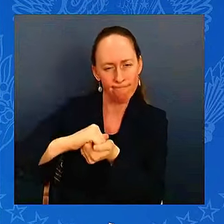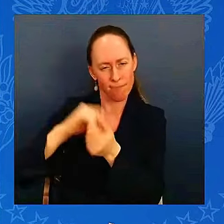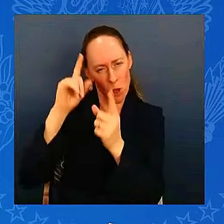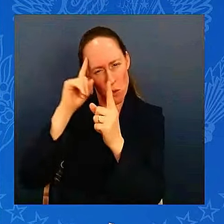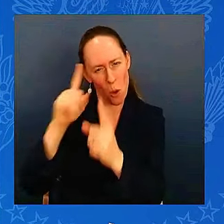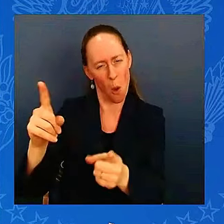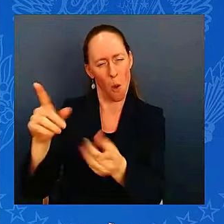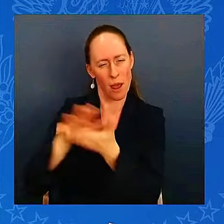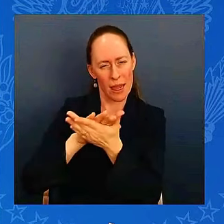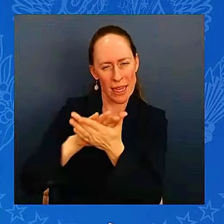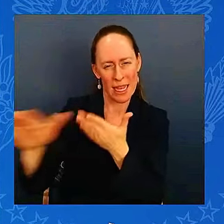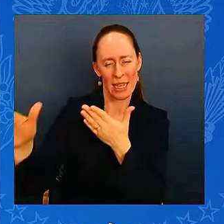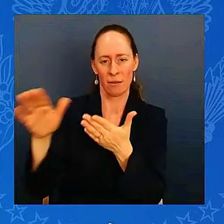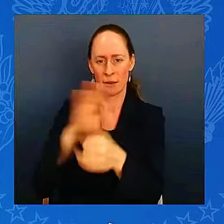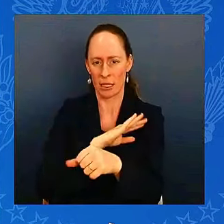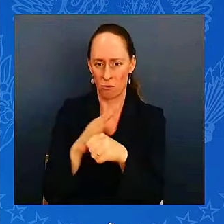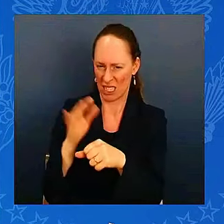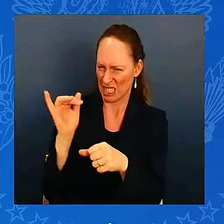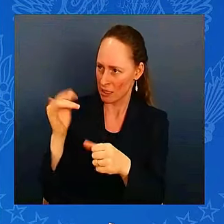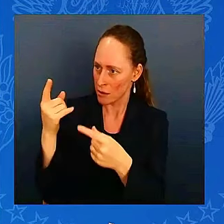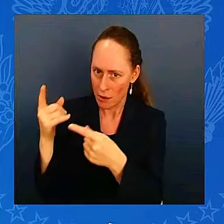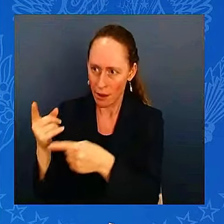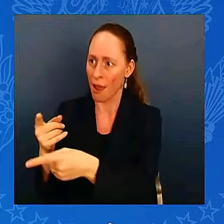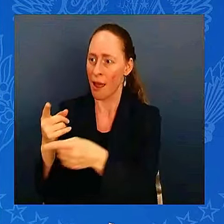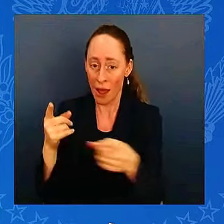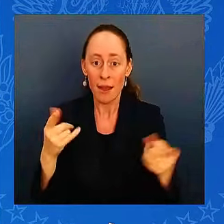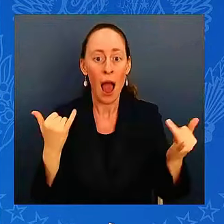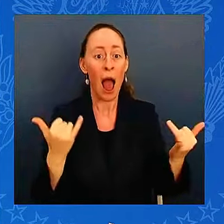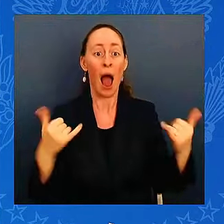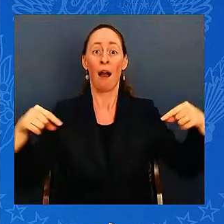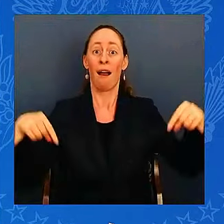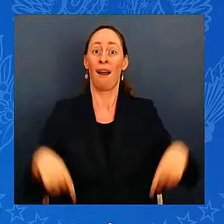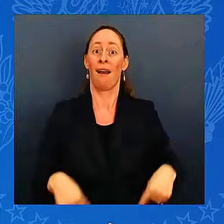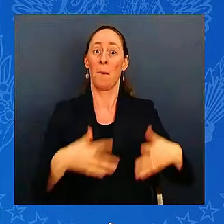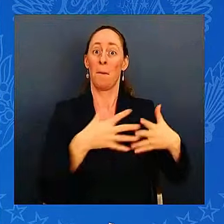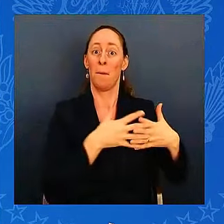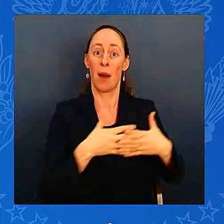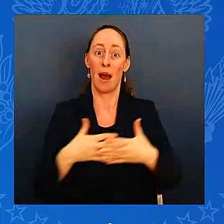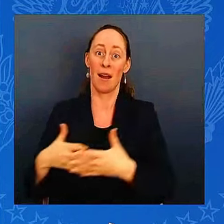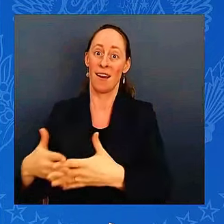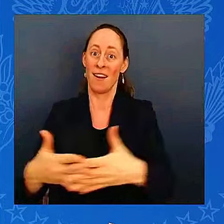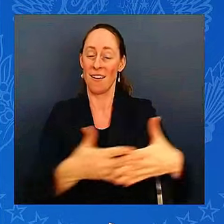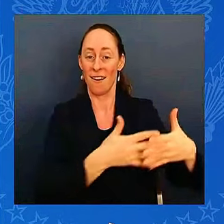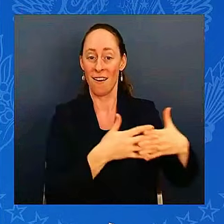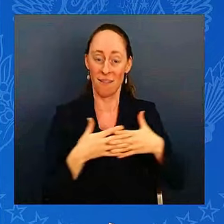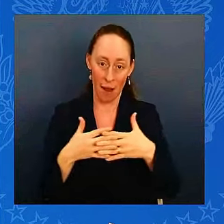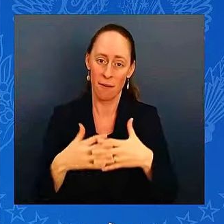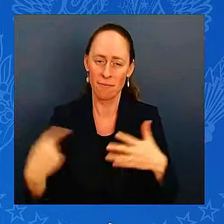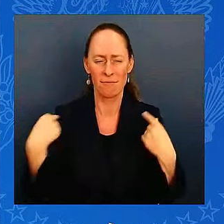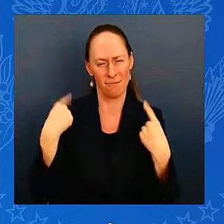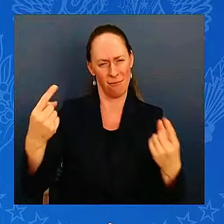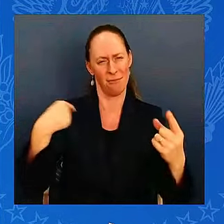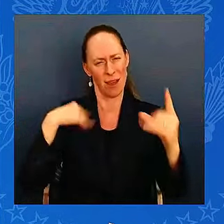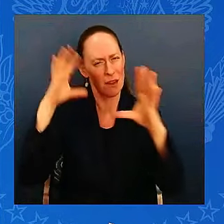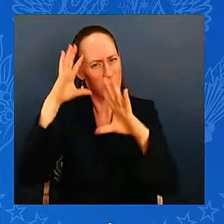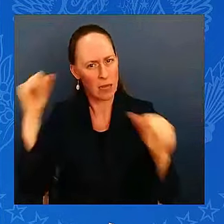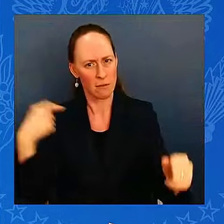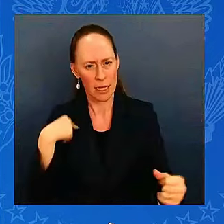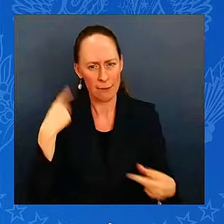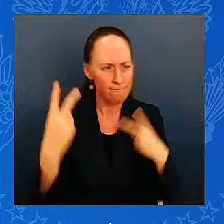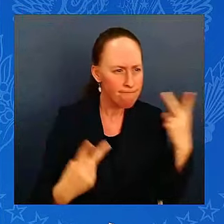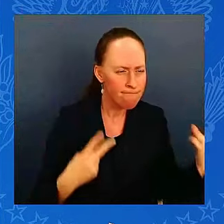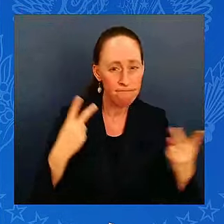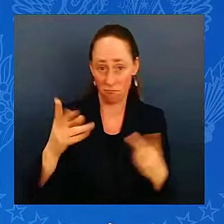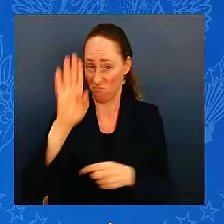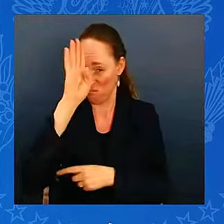here. Since I've been president, I've flown over more wildfires, unfortunately, it's the God's truth, in helicopters, from